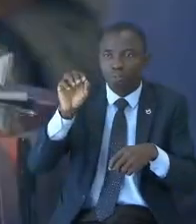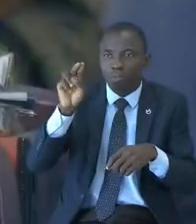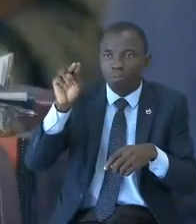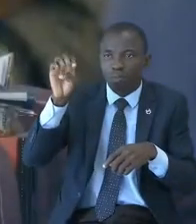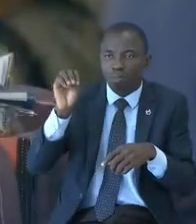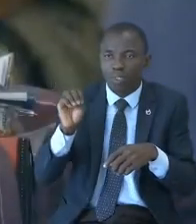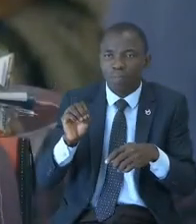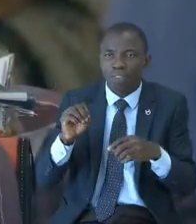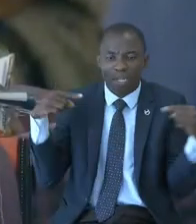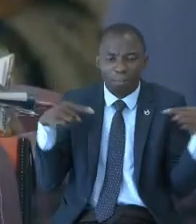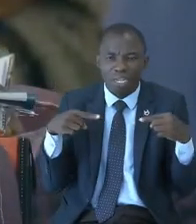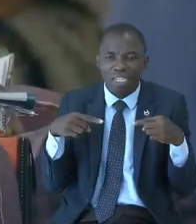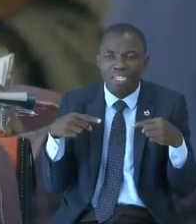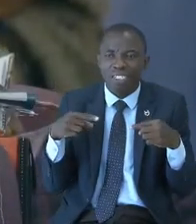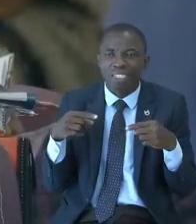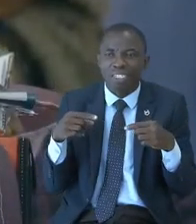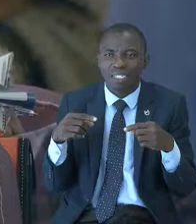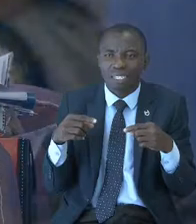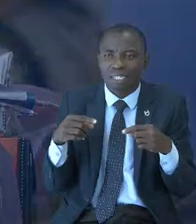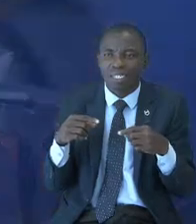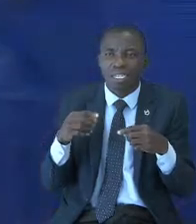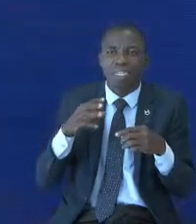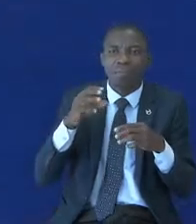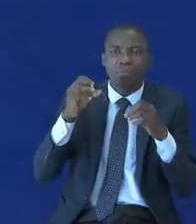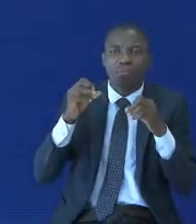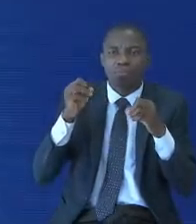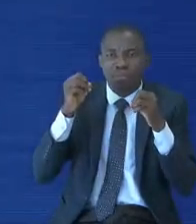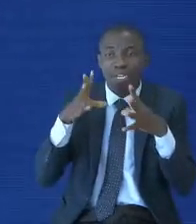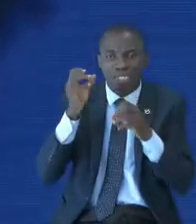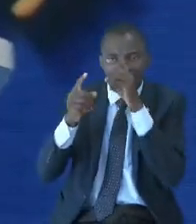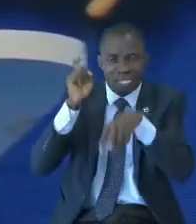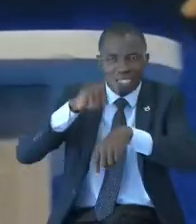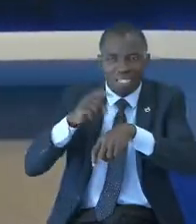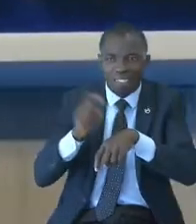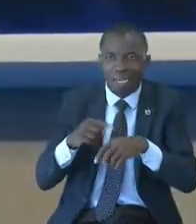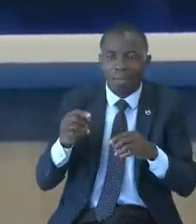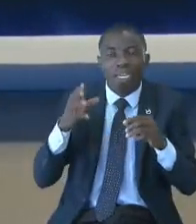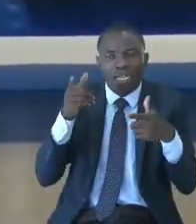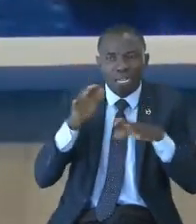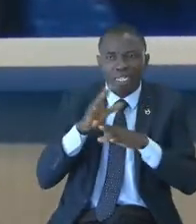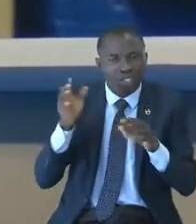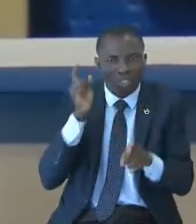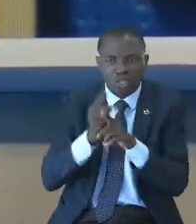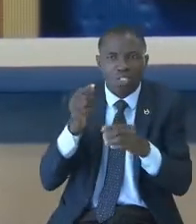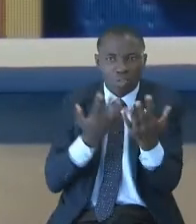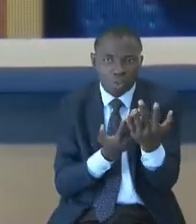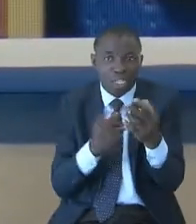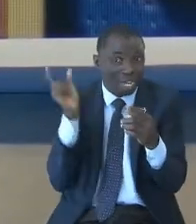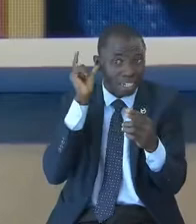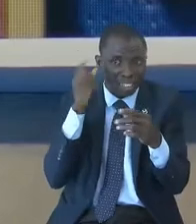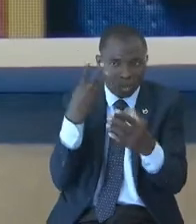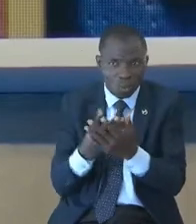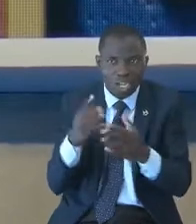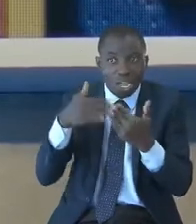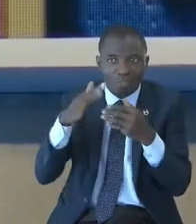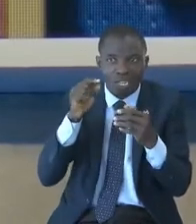long time, a number of years. Don't let me tell the story. Let her tell you the story. And then, after you